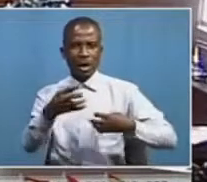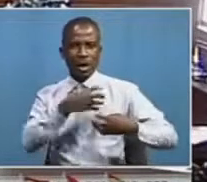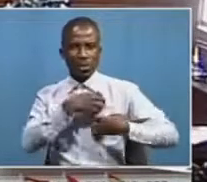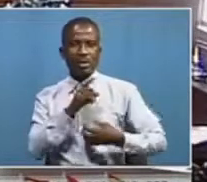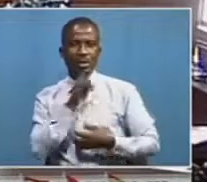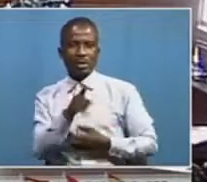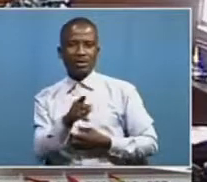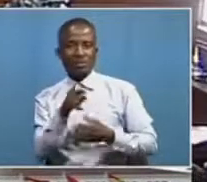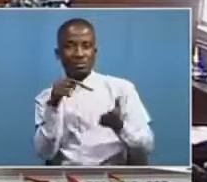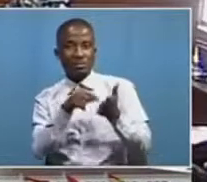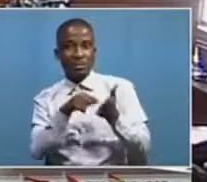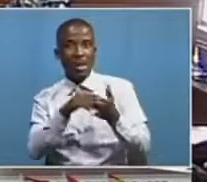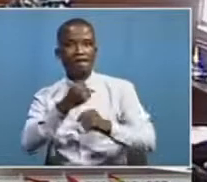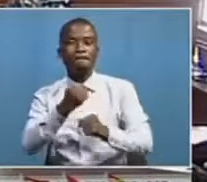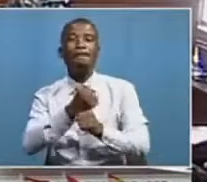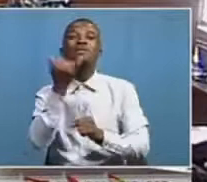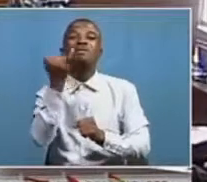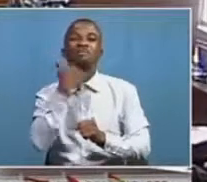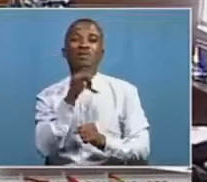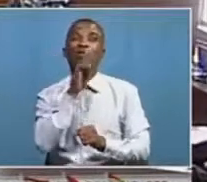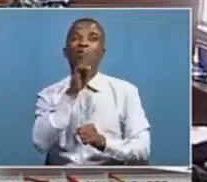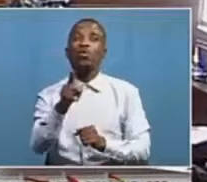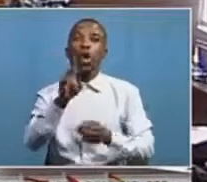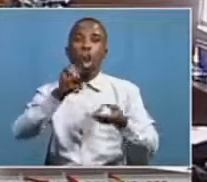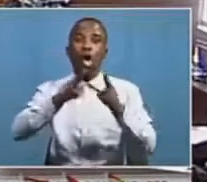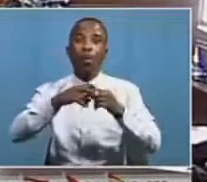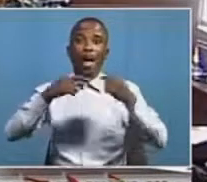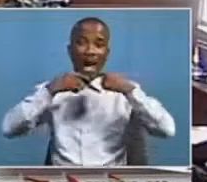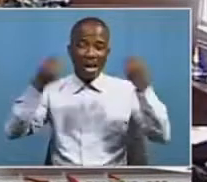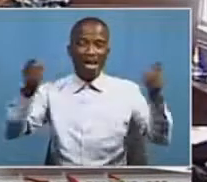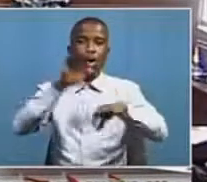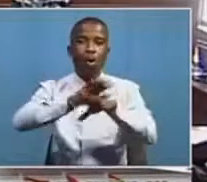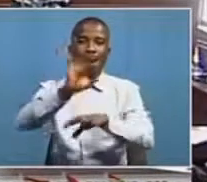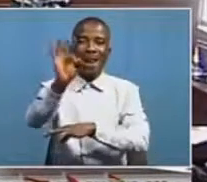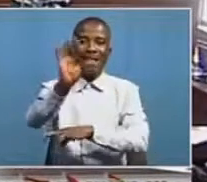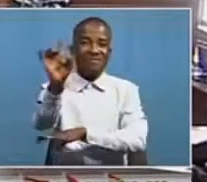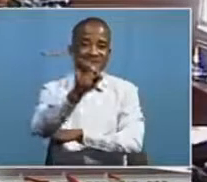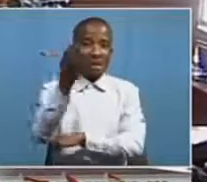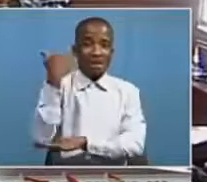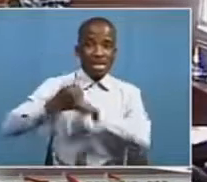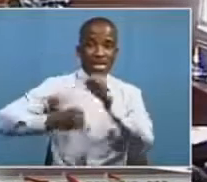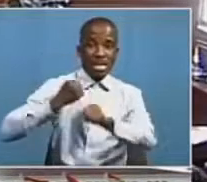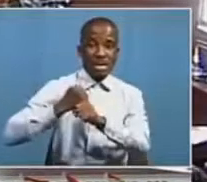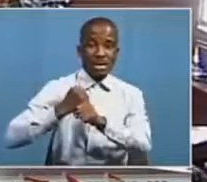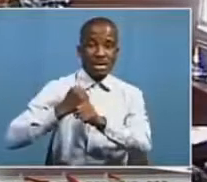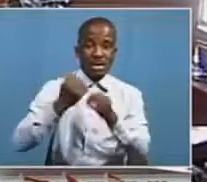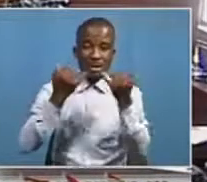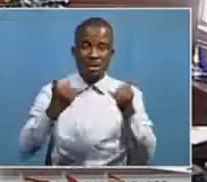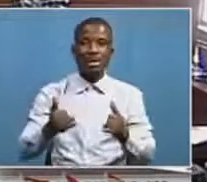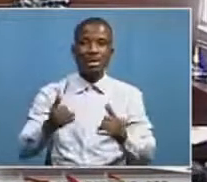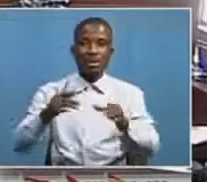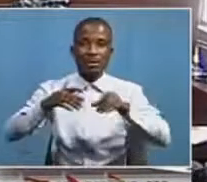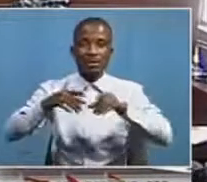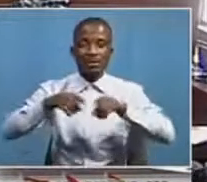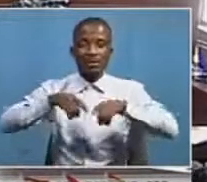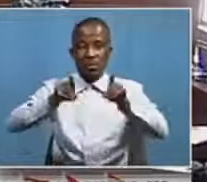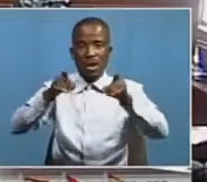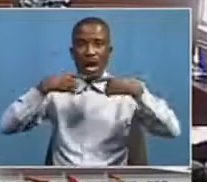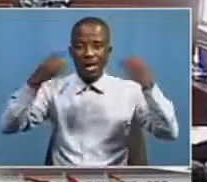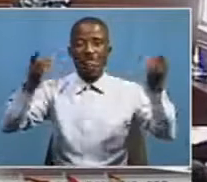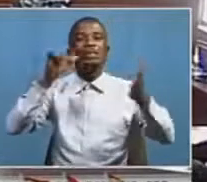it initially made mistakes in the figures announced on the 9th of December 2020 during the declaration